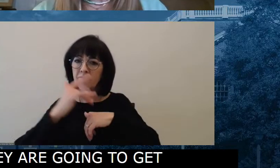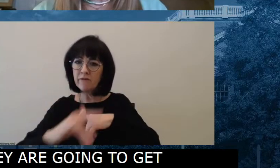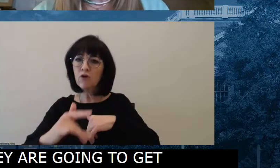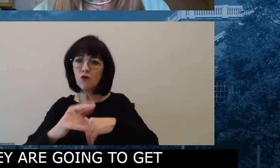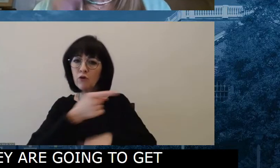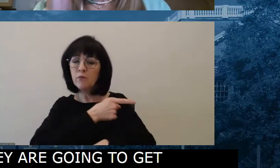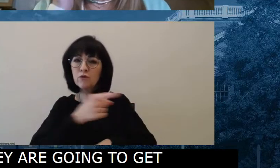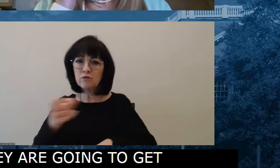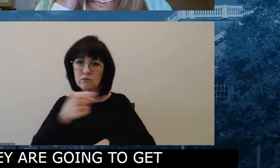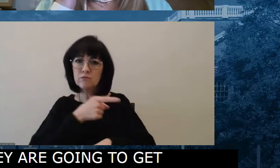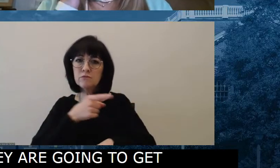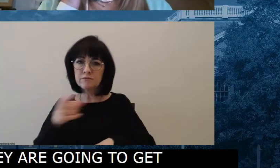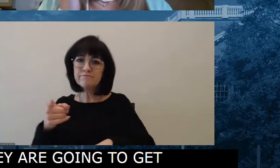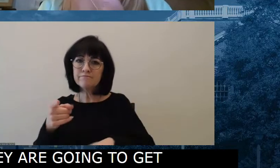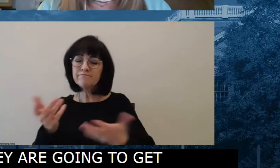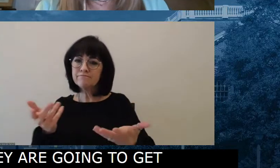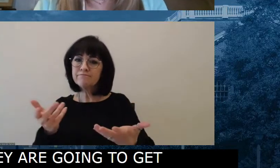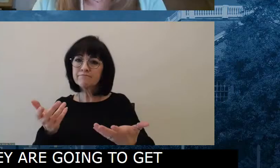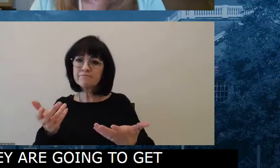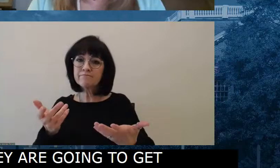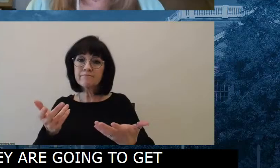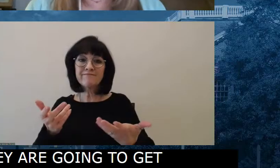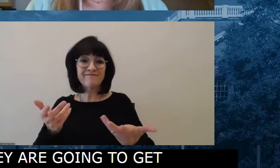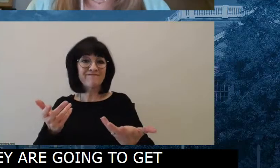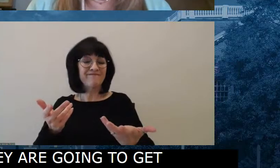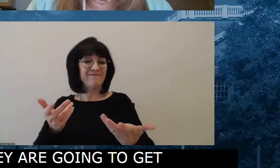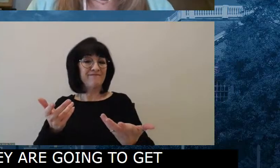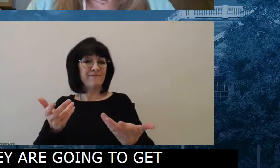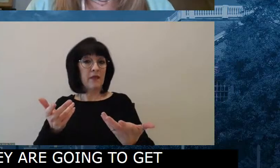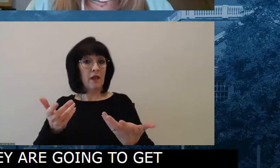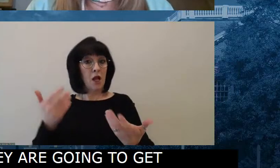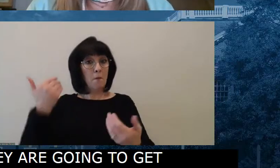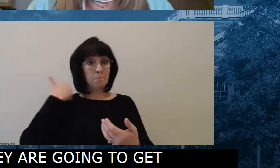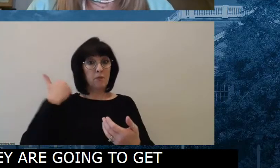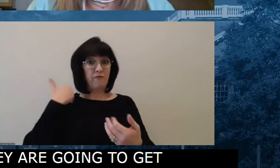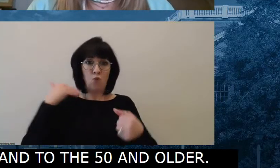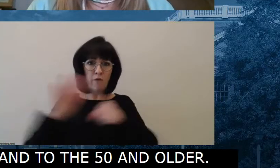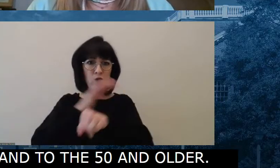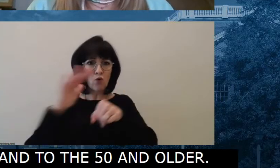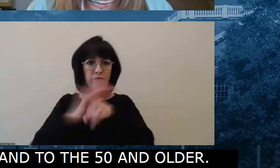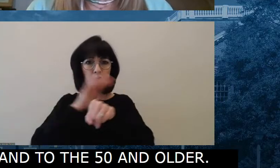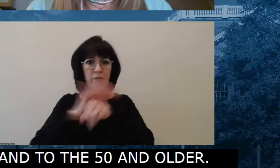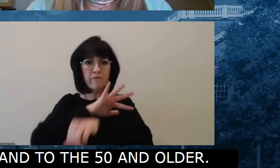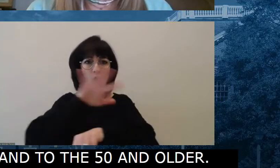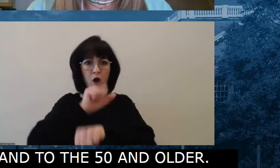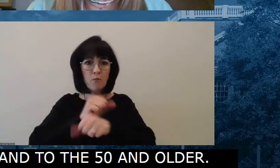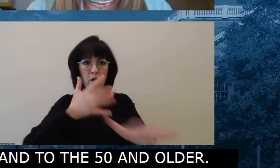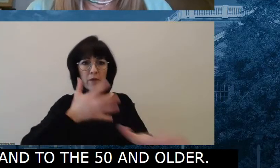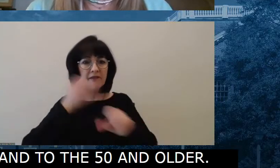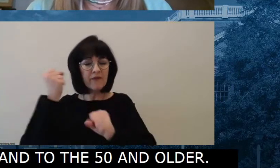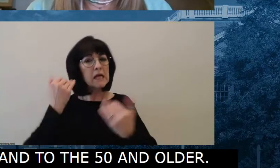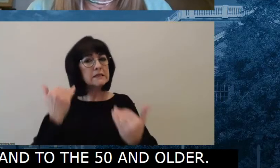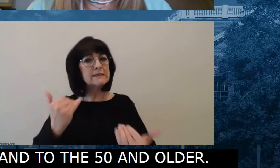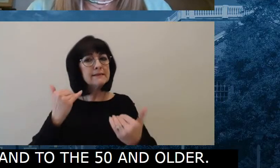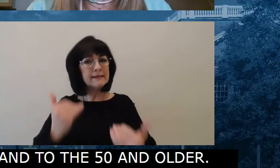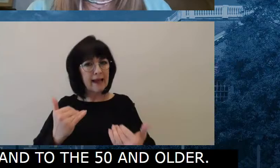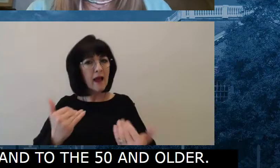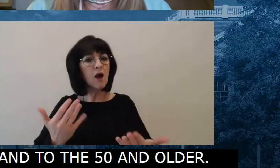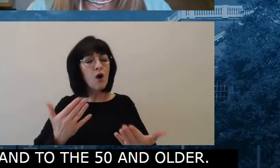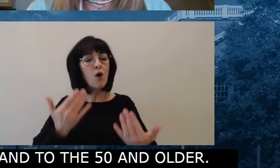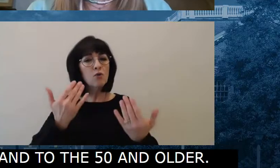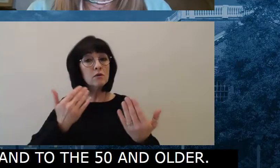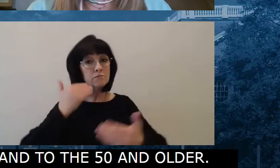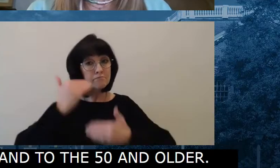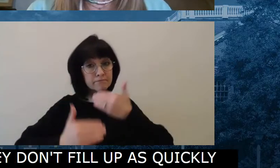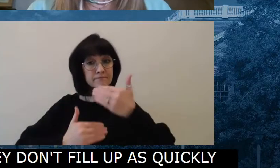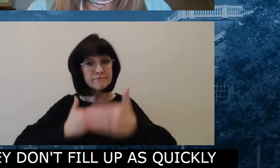demand is still there. It's just, they don't fill up as quickly as they did a few weeks ago. But until further notice, the events we schedule for next week